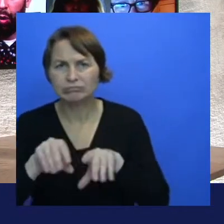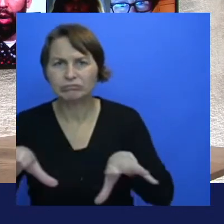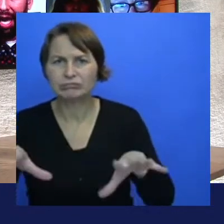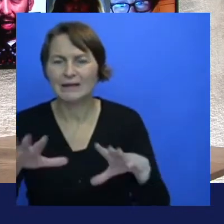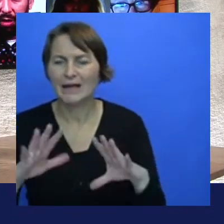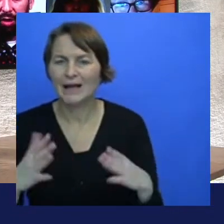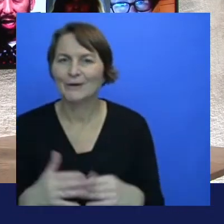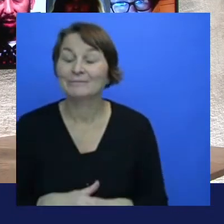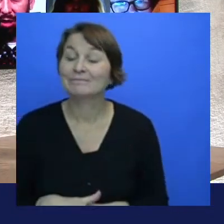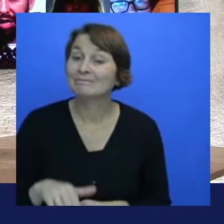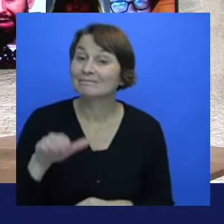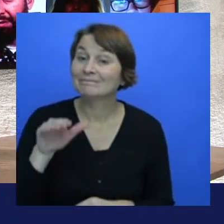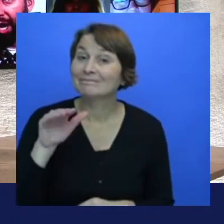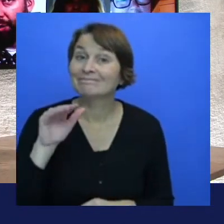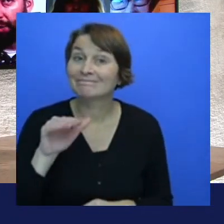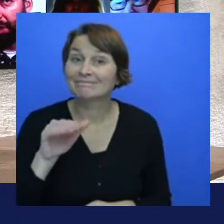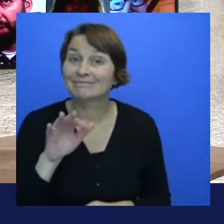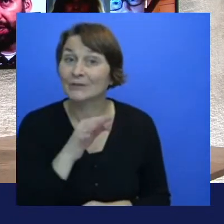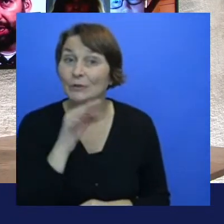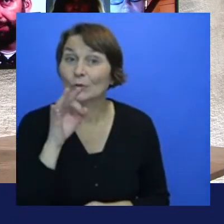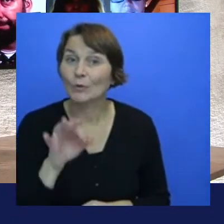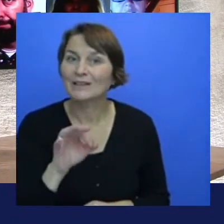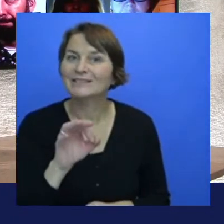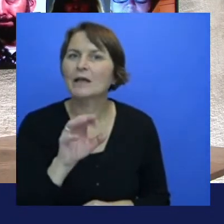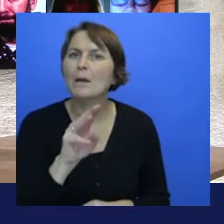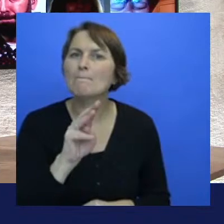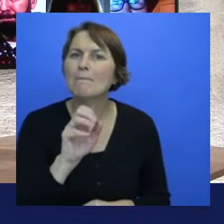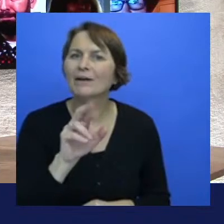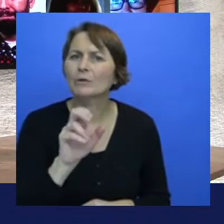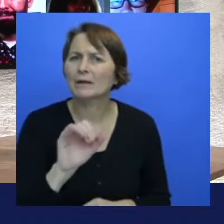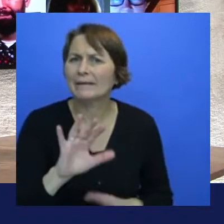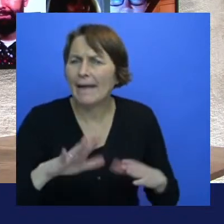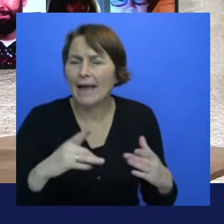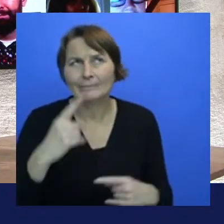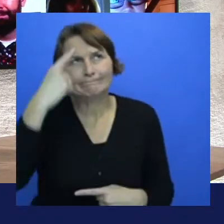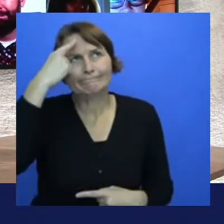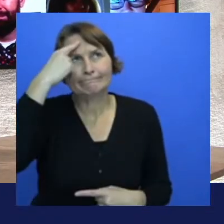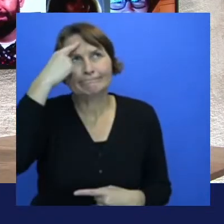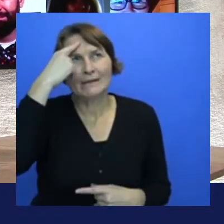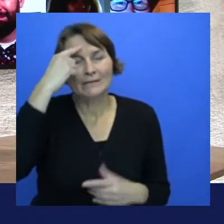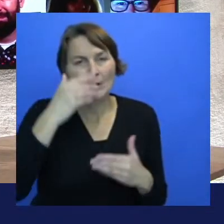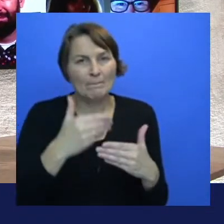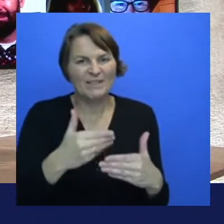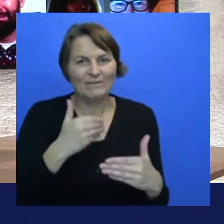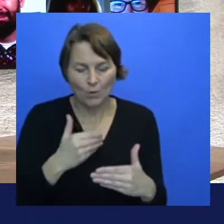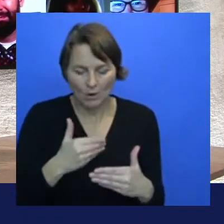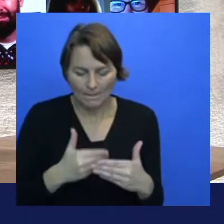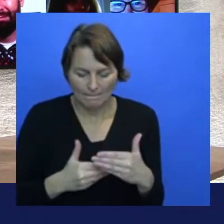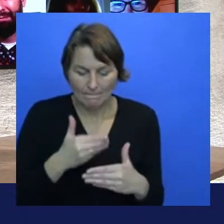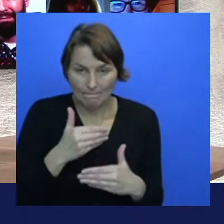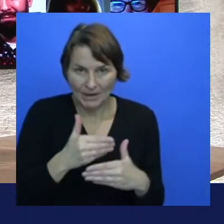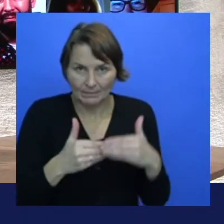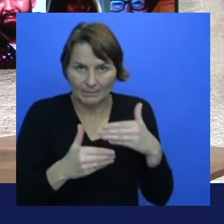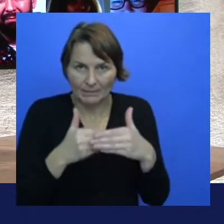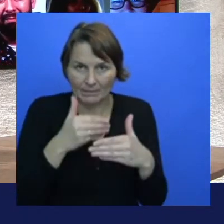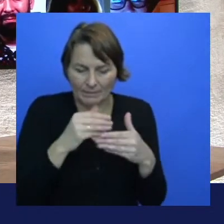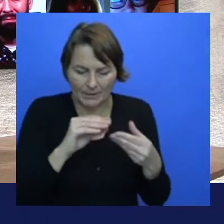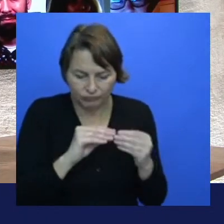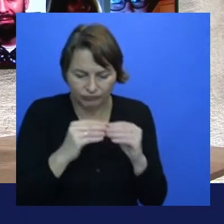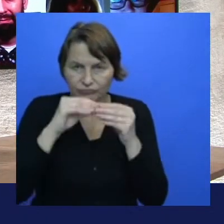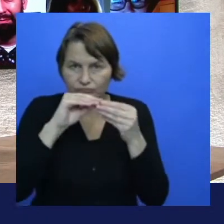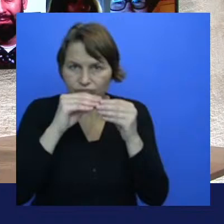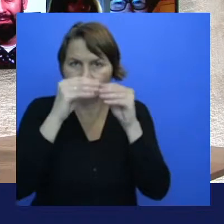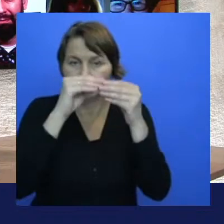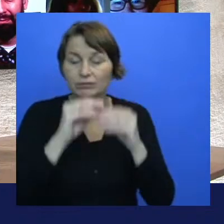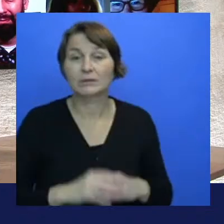what ethical things we should have in mind when we build these things. Yeah, a lot actually, because you make a lot of